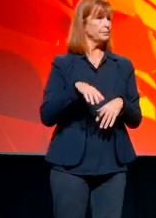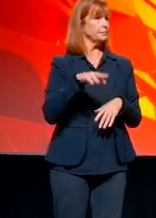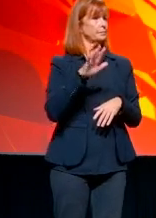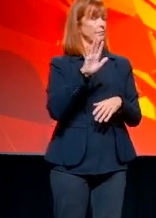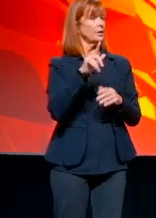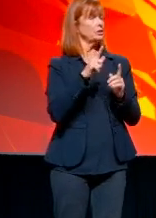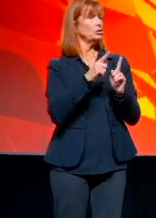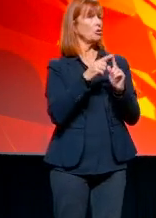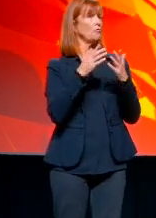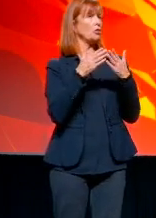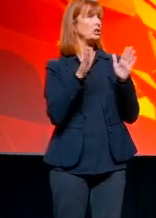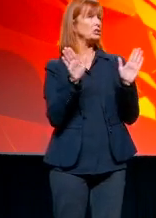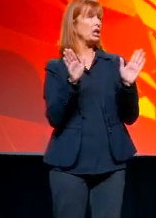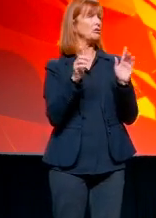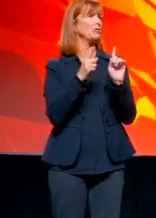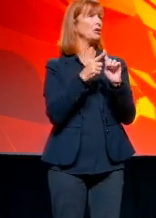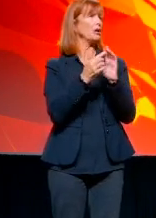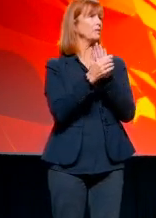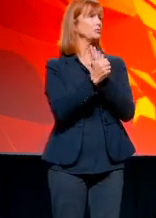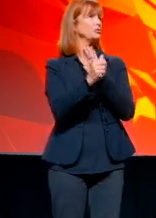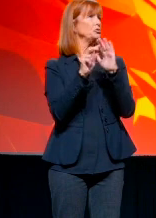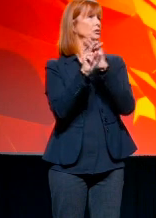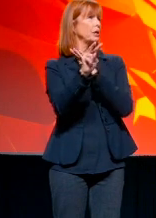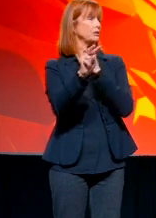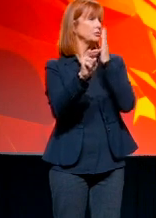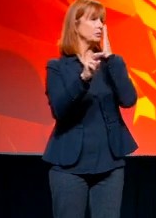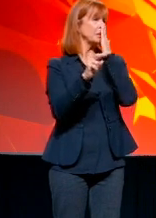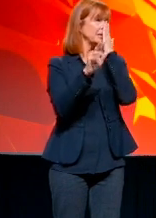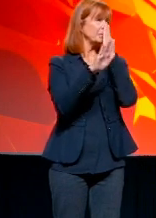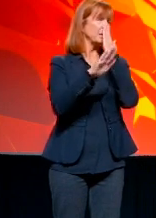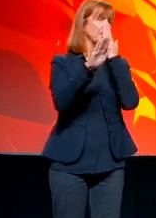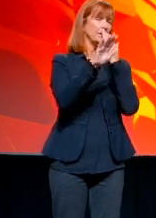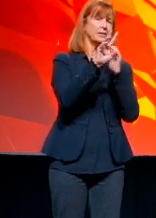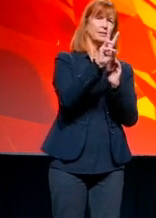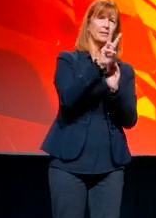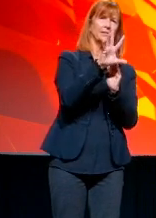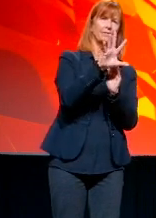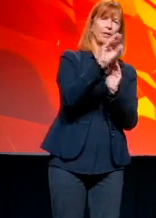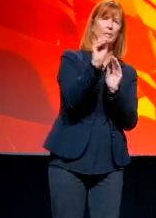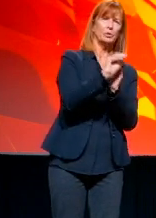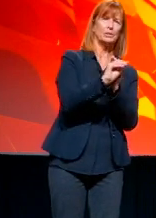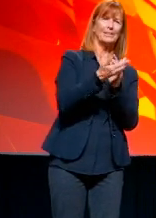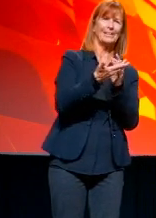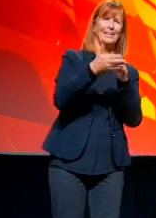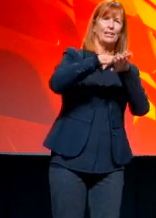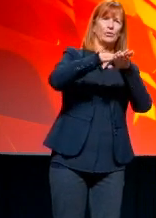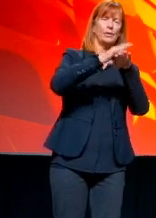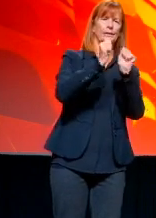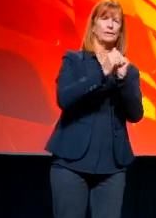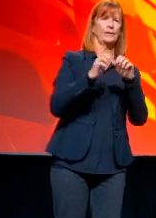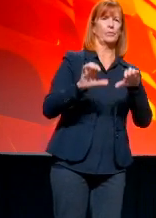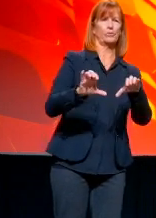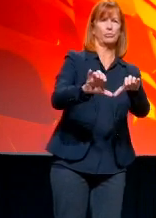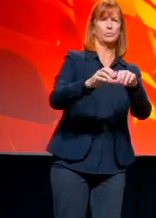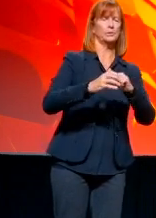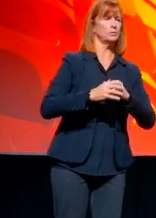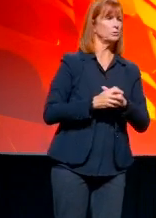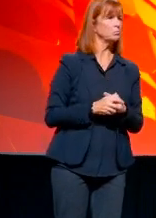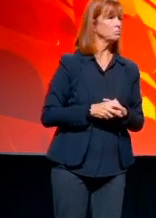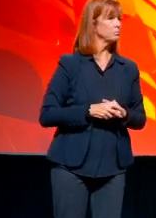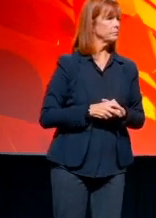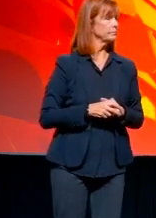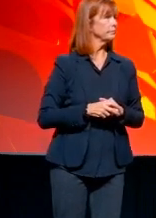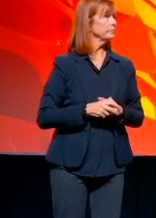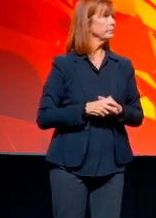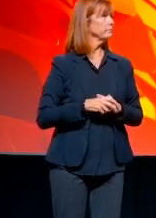generated trajectories, that we got 65% increase in the performance. Again, so treating the kind of